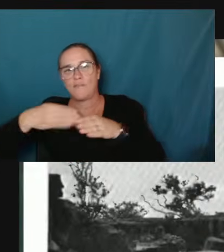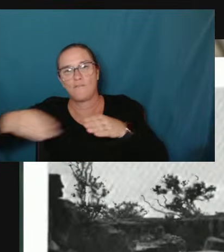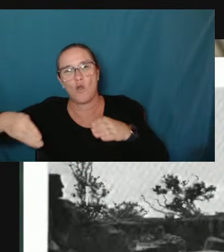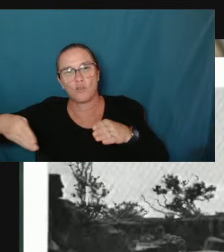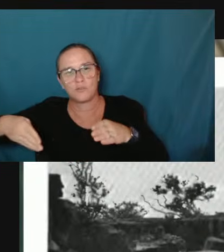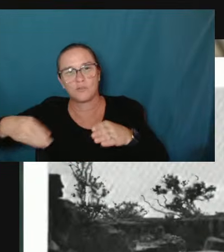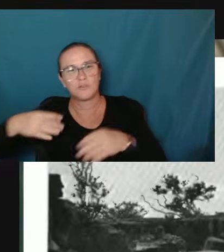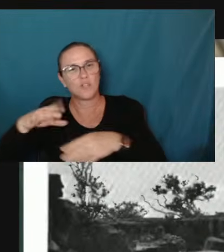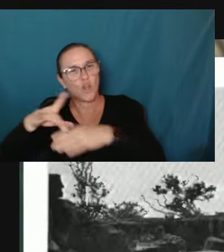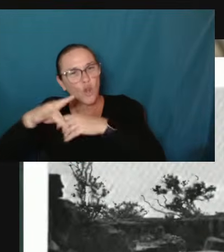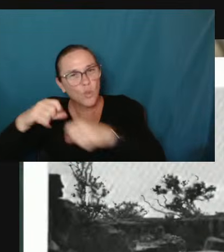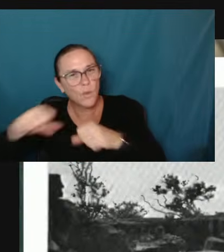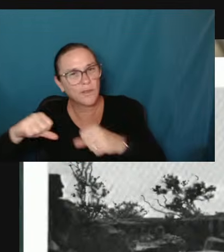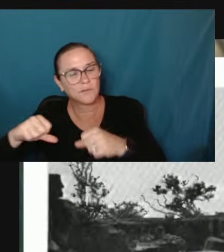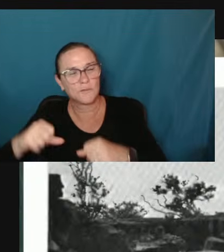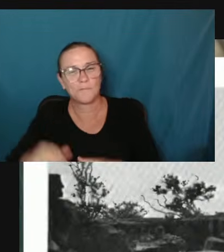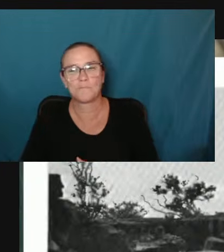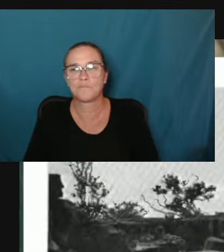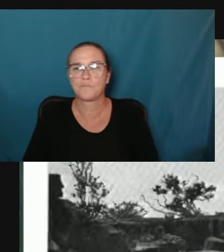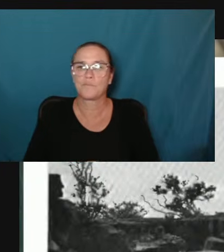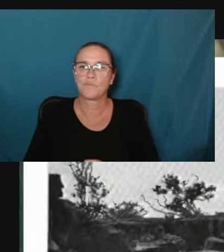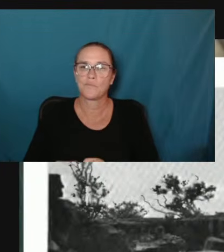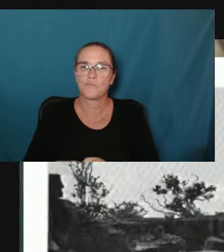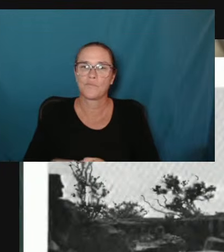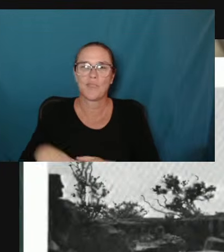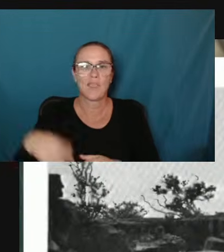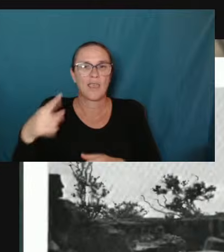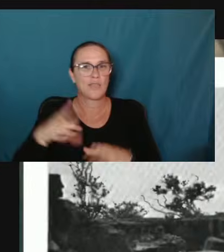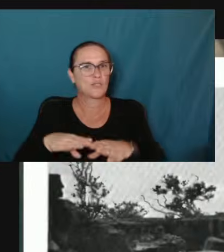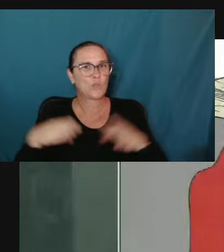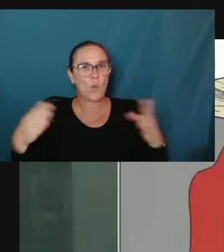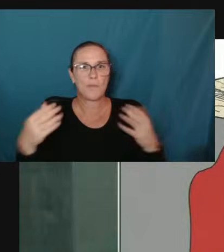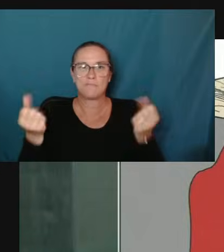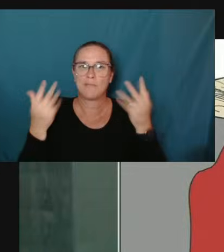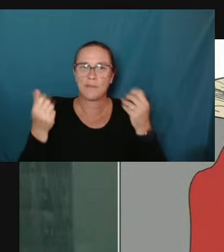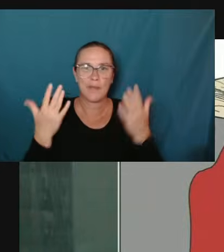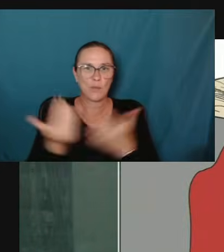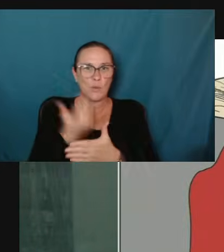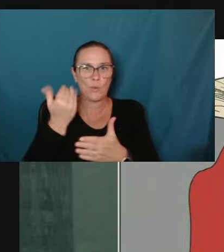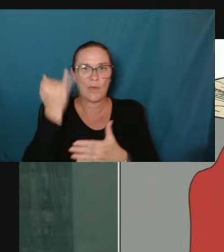earthquakes. And this opened up a floodgate of new ideas.